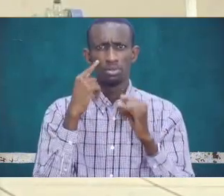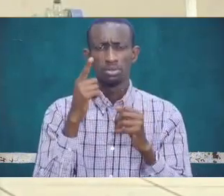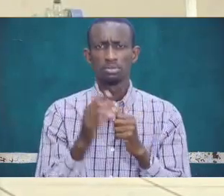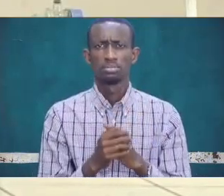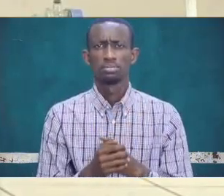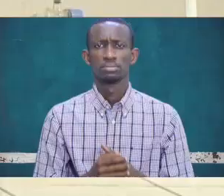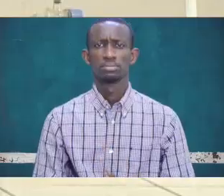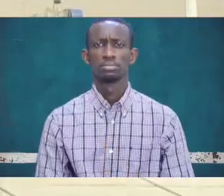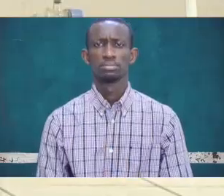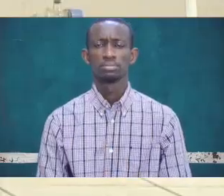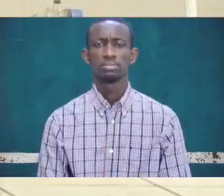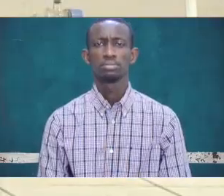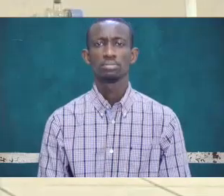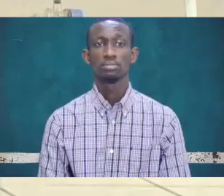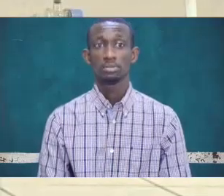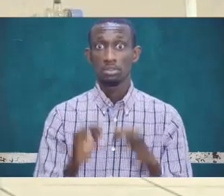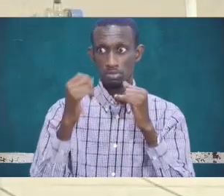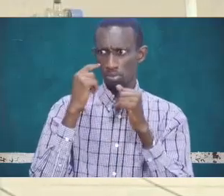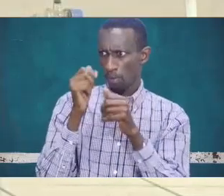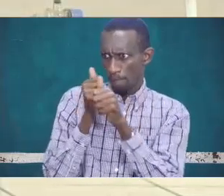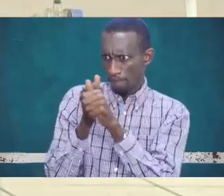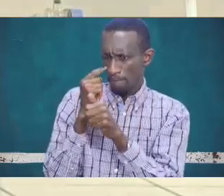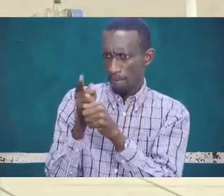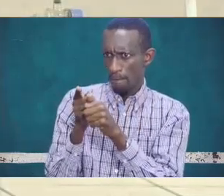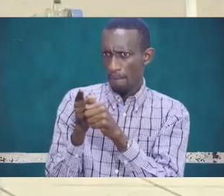one. So as we are following even some